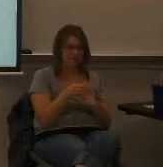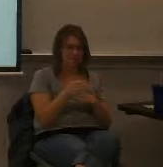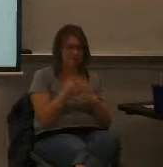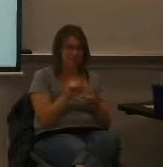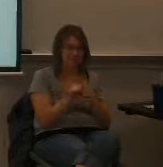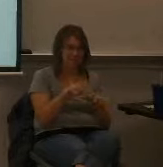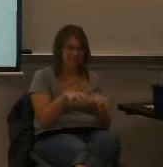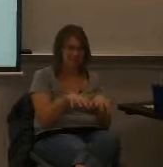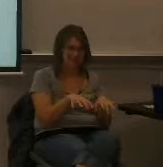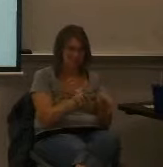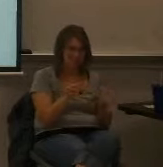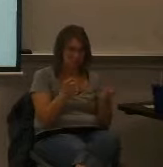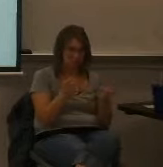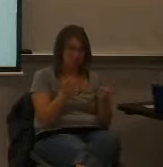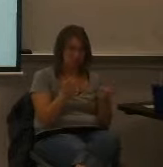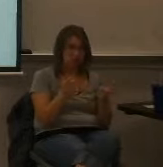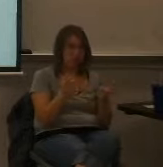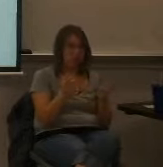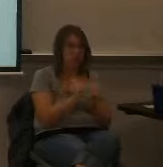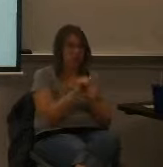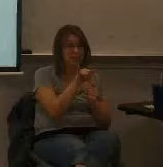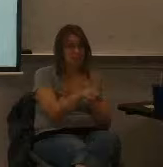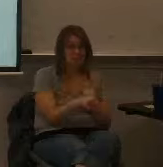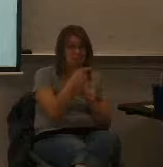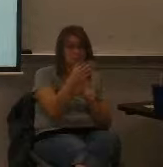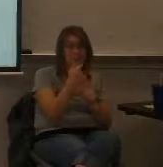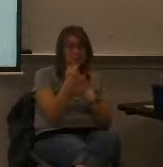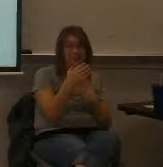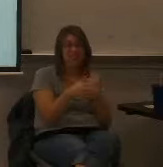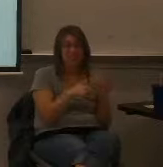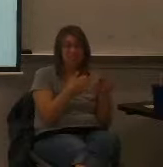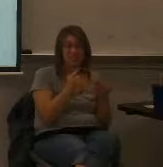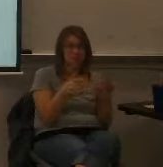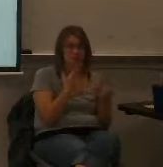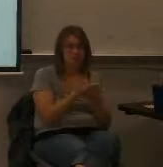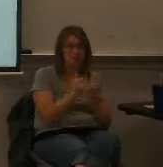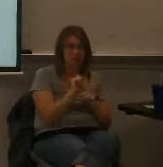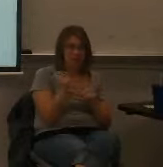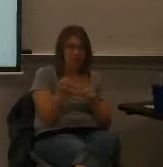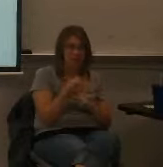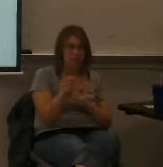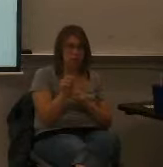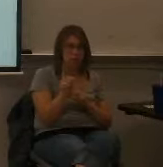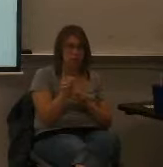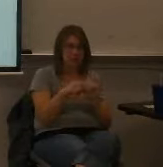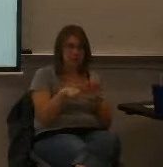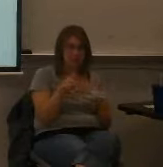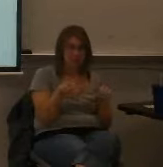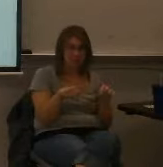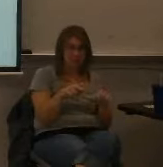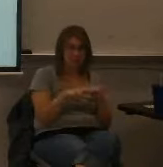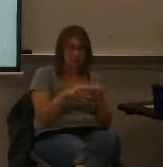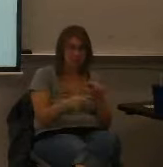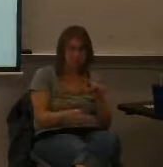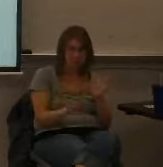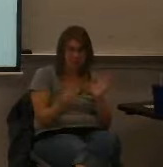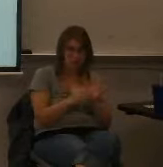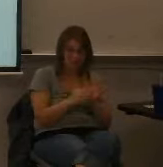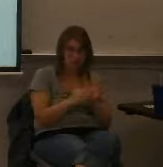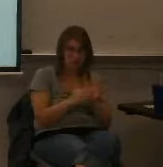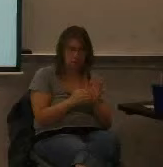over. And given that, you'd say eventually you get to a situation where diversity decreases